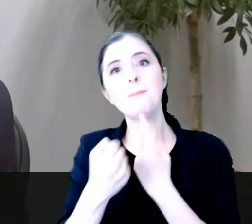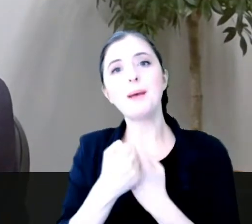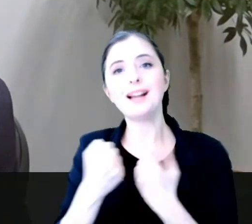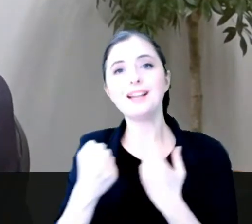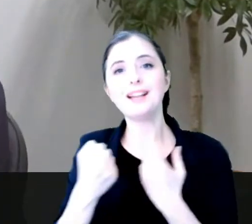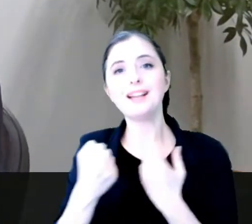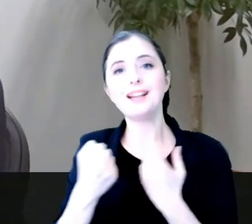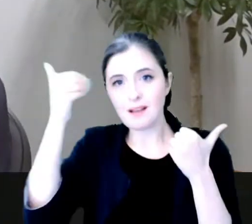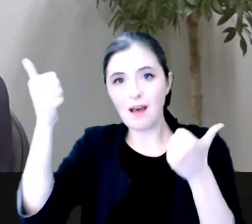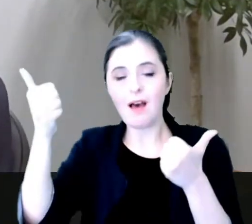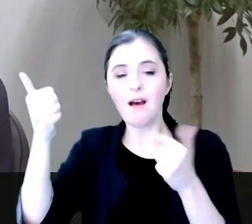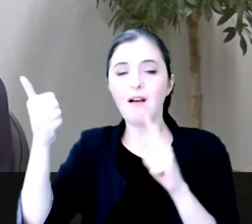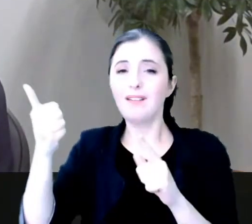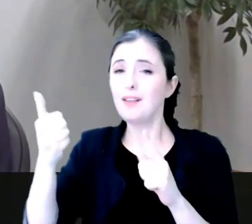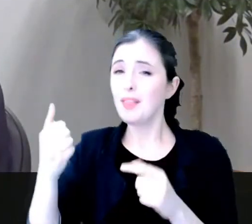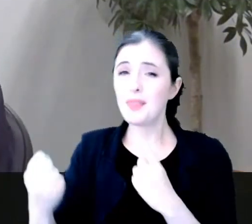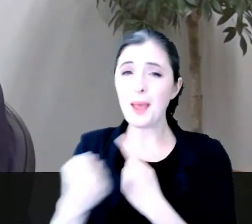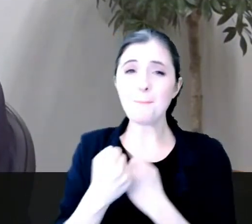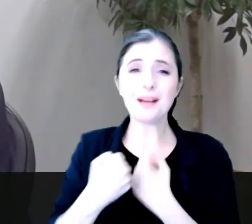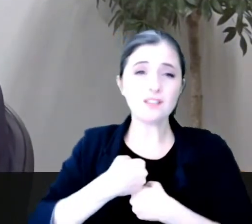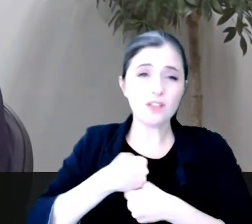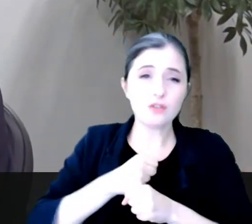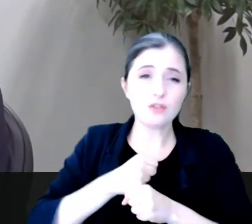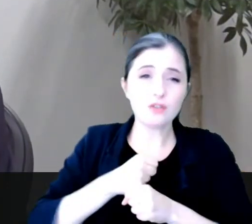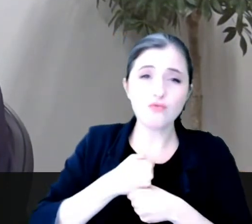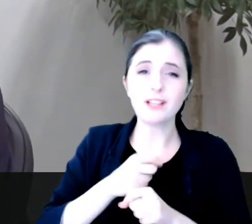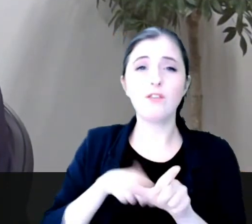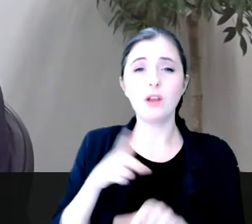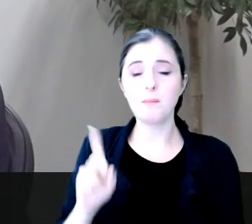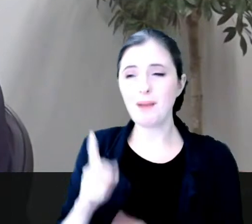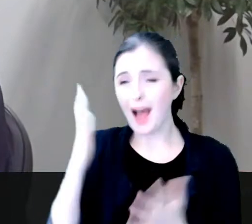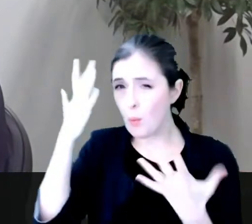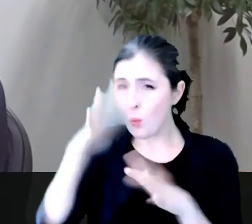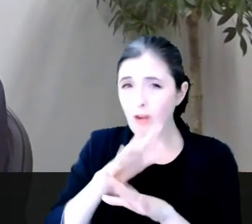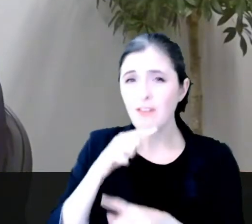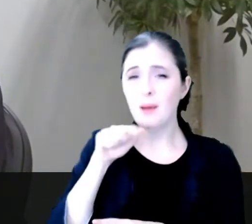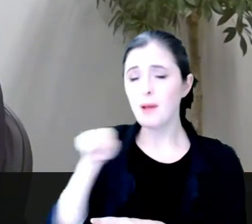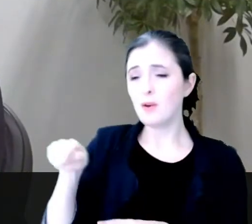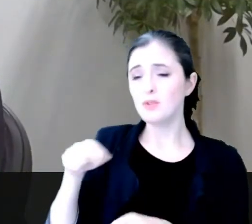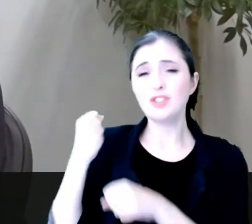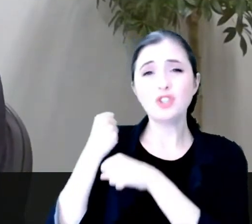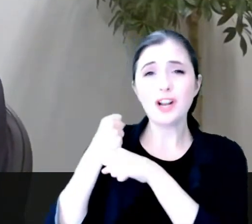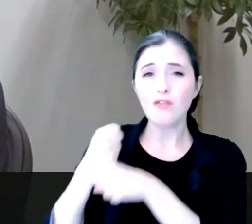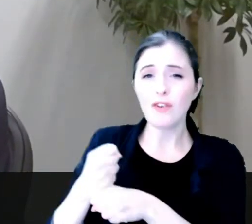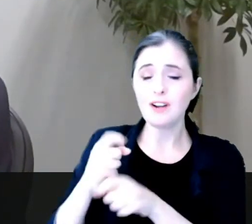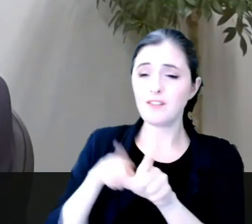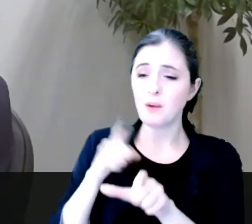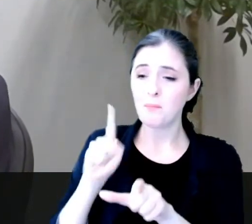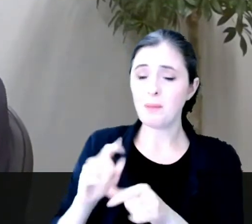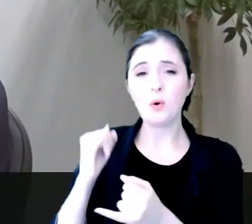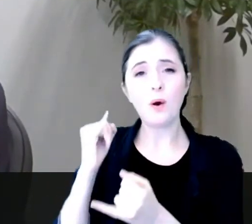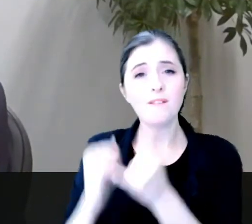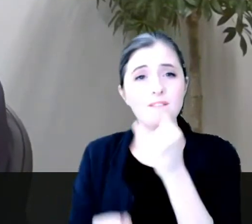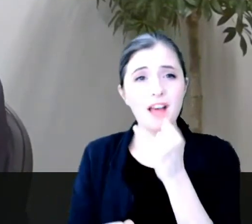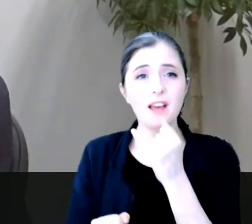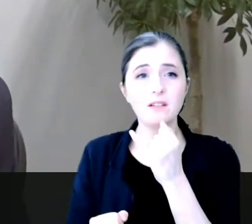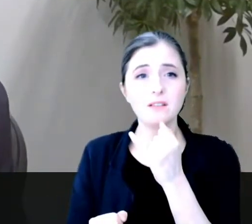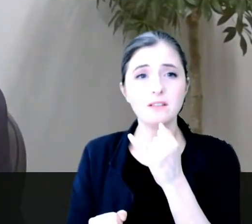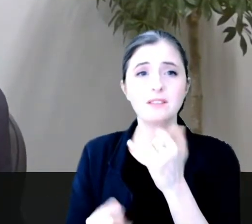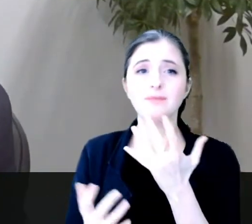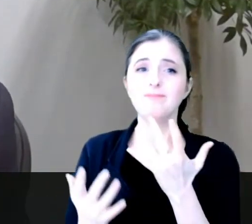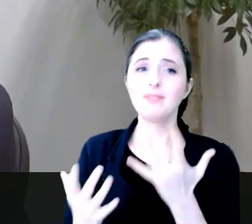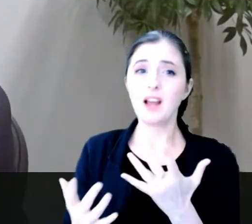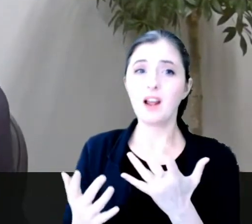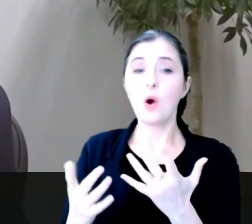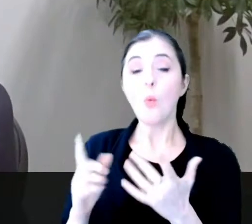can't ignore. I worry about a generation of young people being let down. One way to ameliorate that, make it less bad, is to